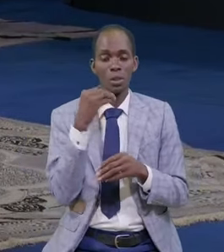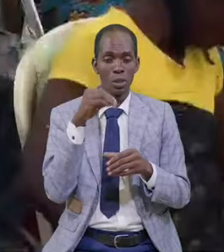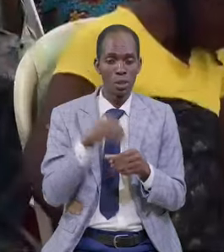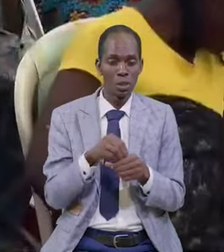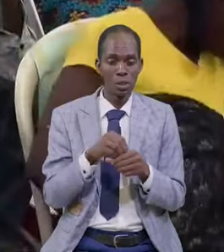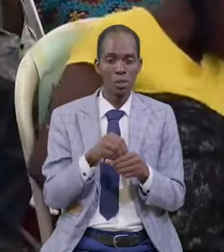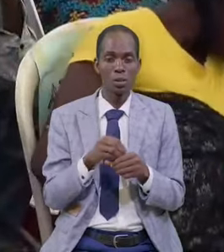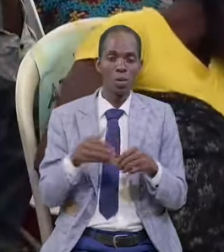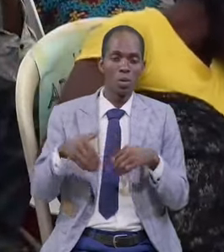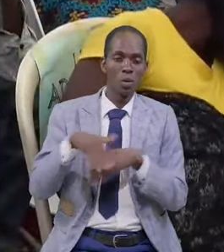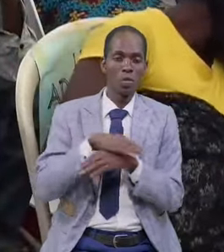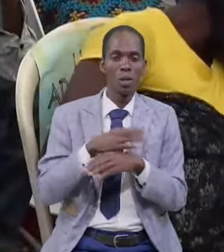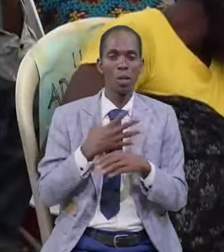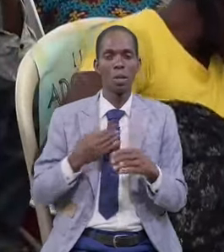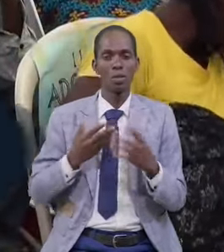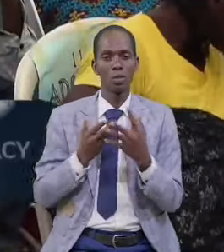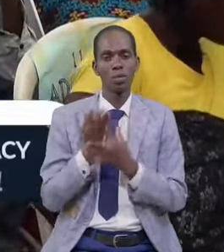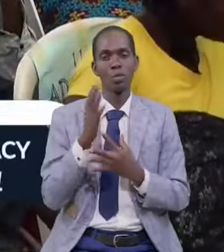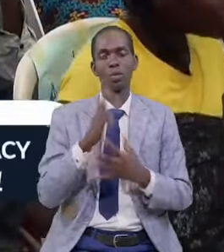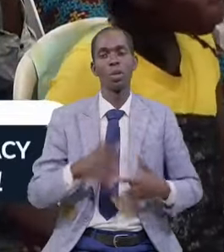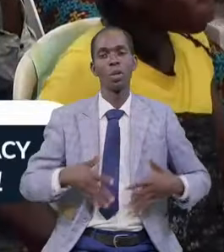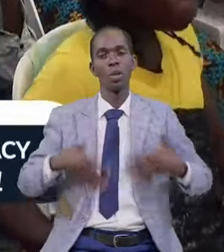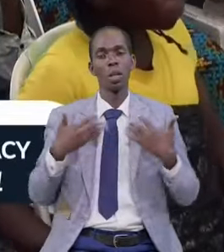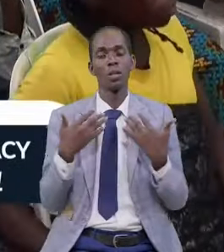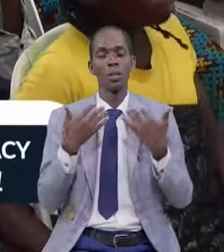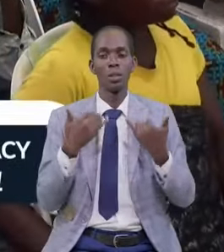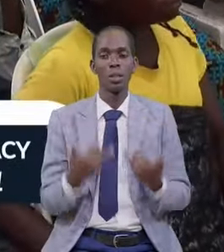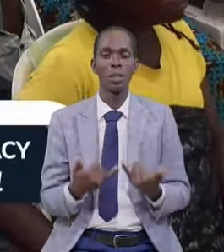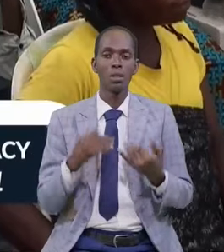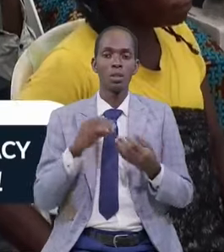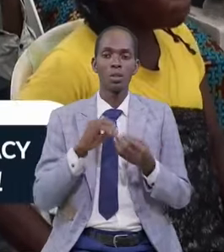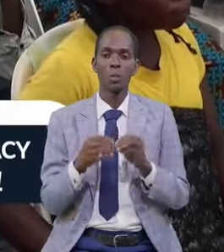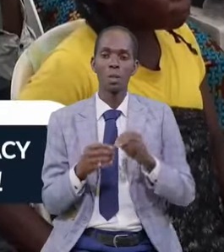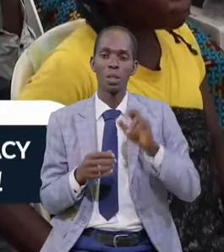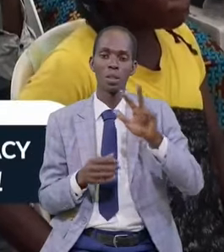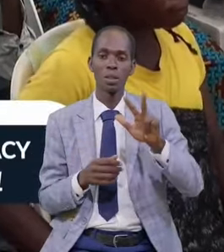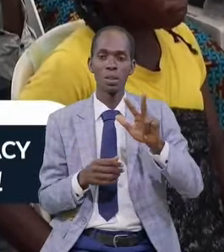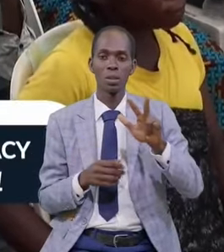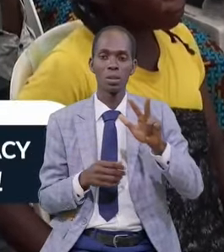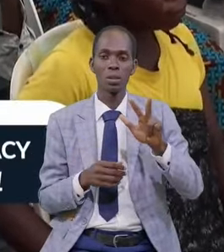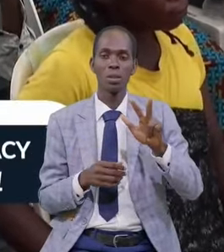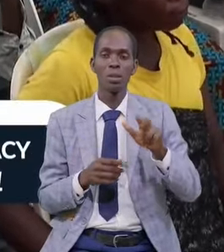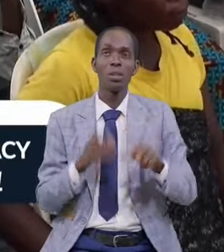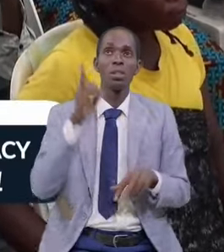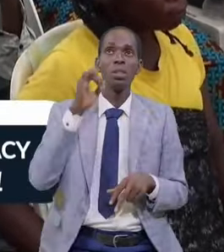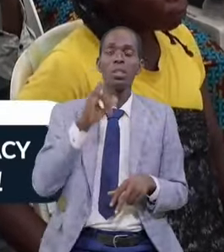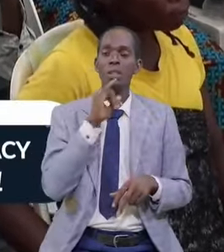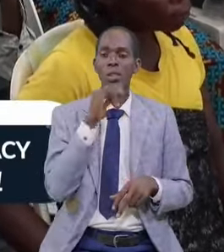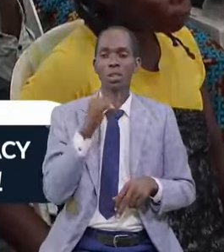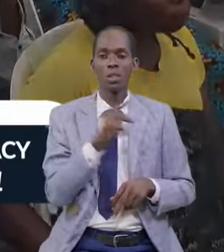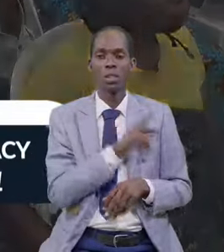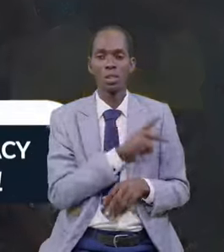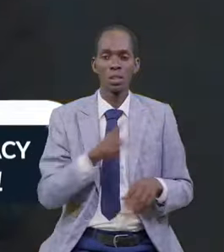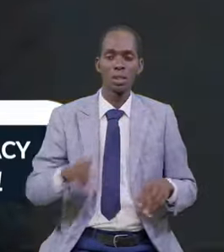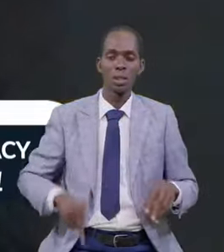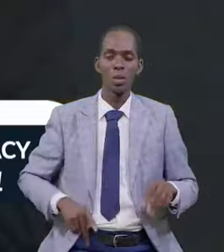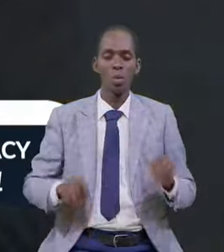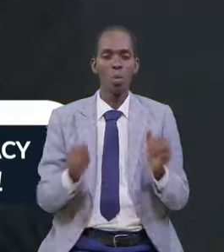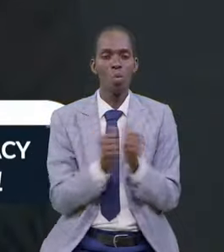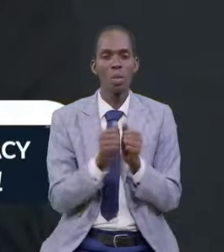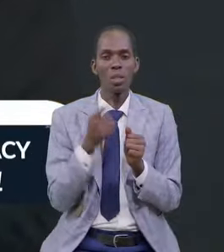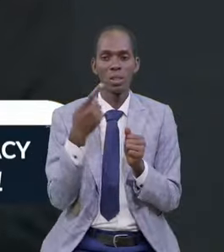here number three he is the king or the scepter of Supremacy the